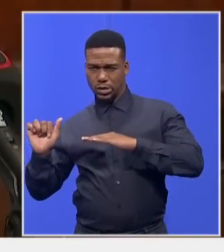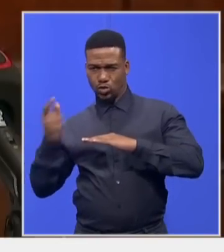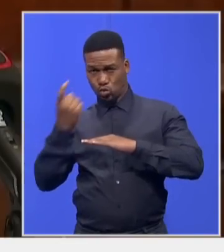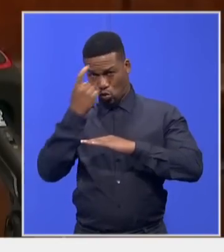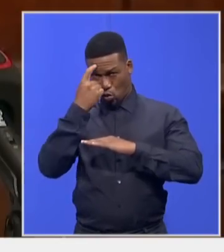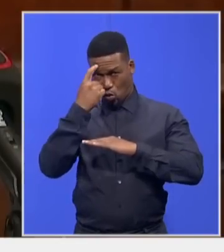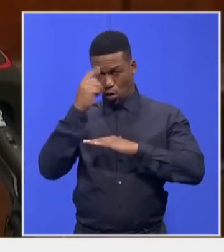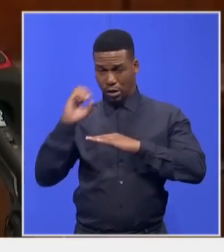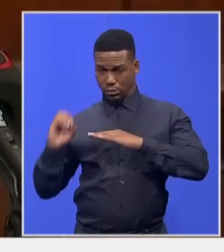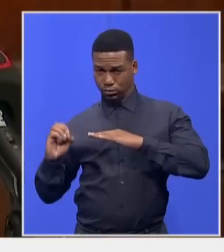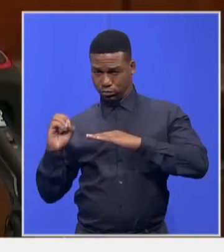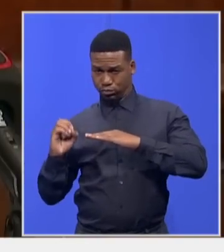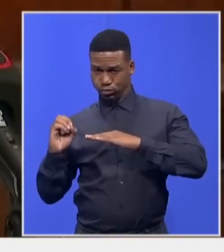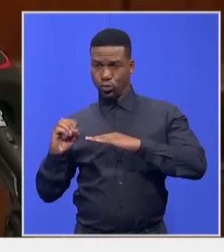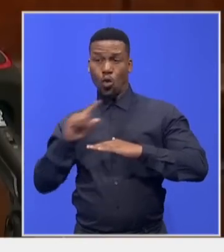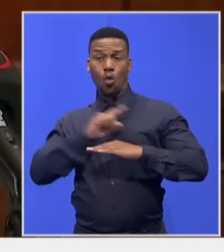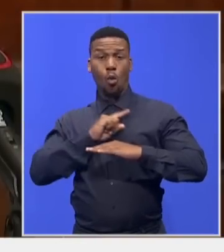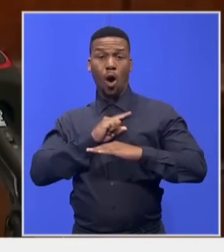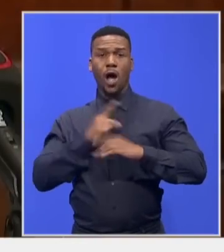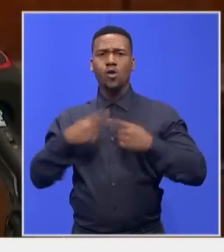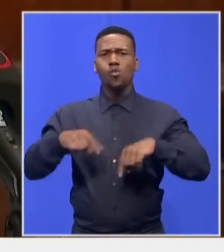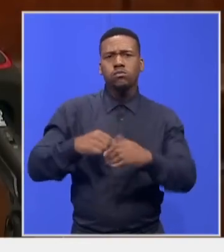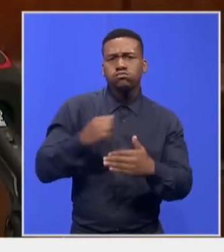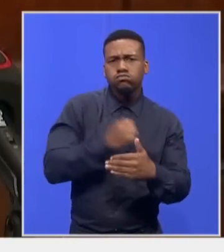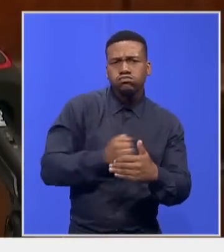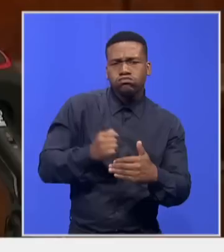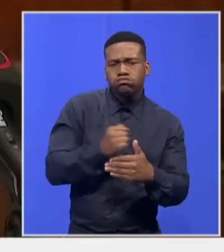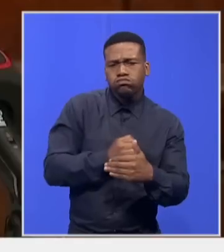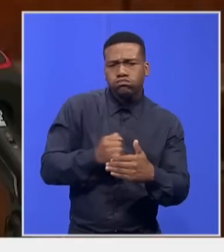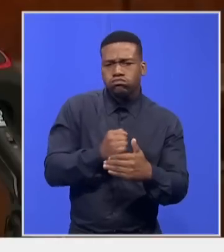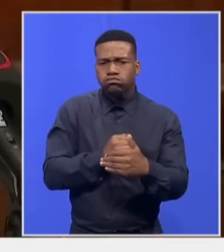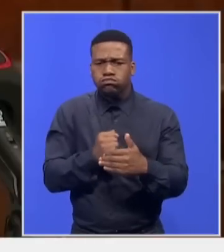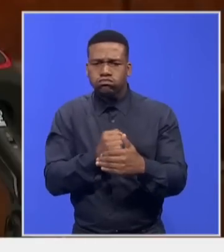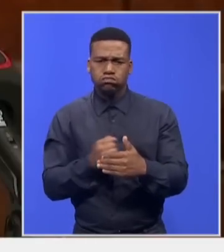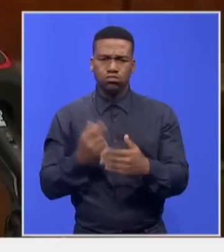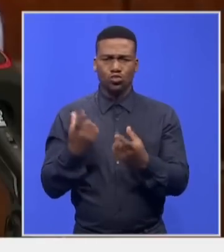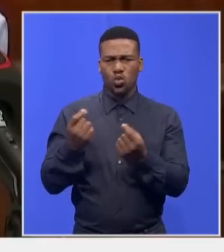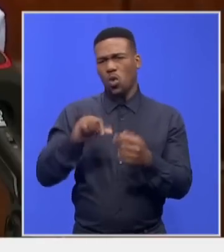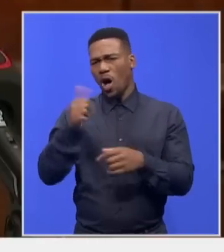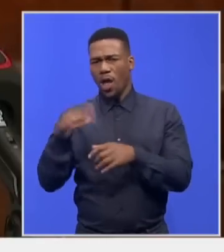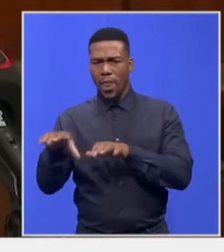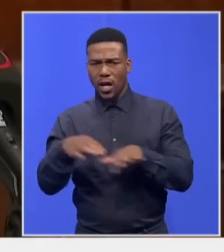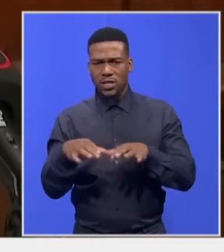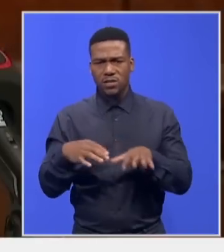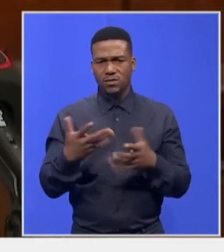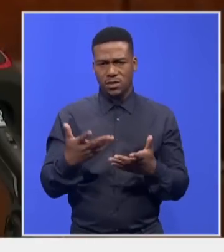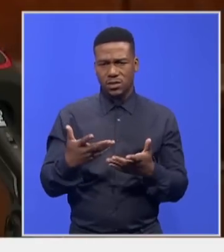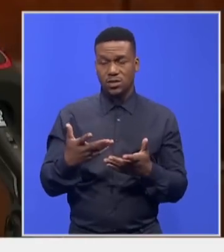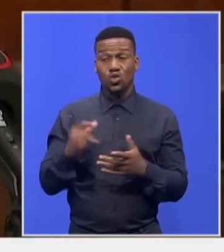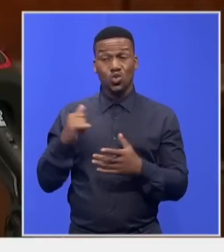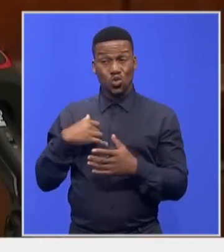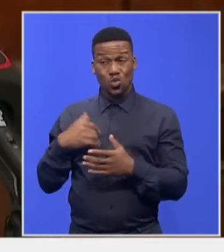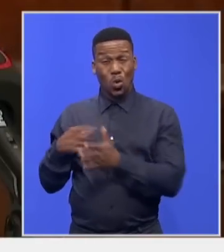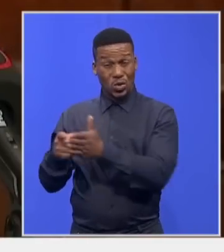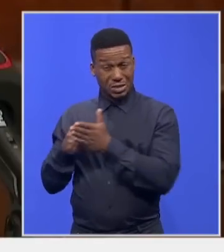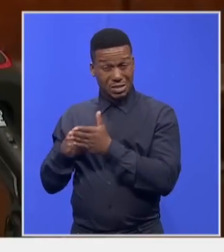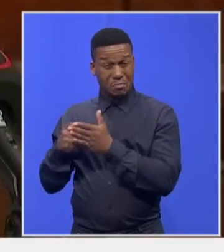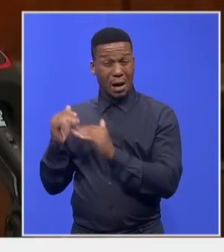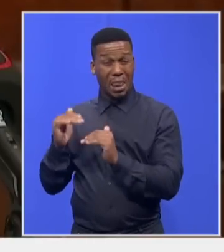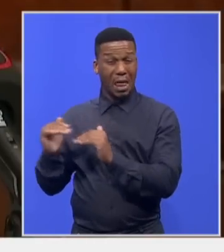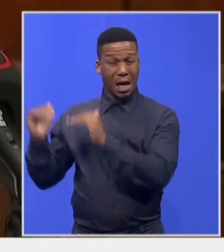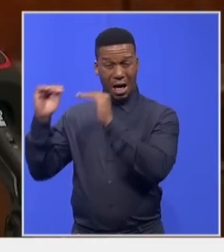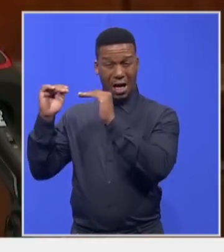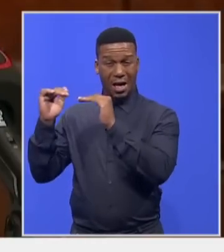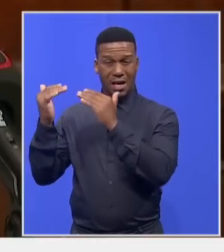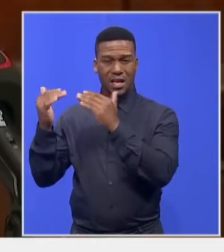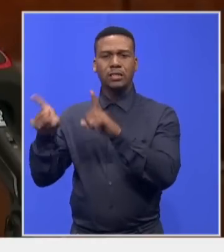evening. That's when we're cooking and doing all other activities. So it's concentrated because we do that almost across the country at